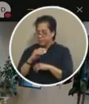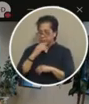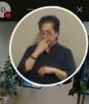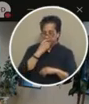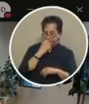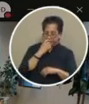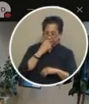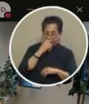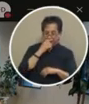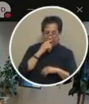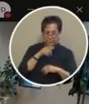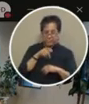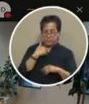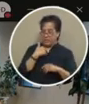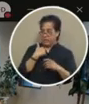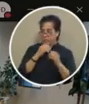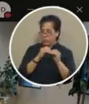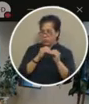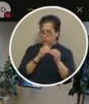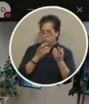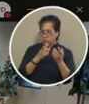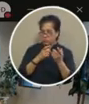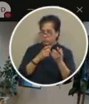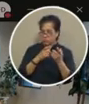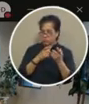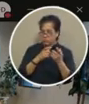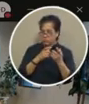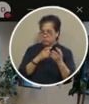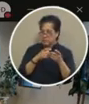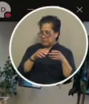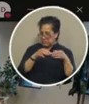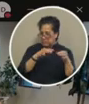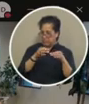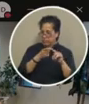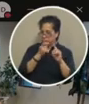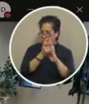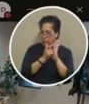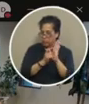further clarification from our city attorney about that?